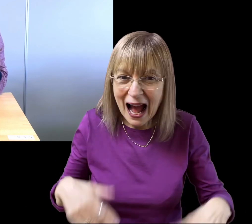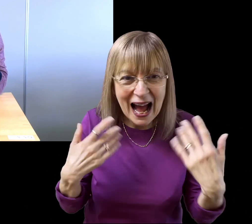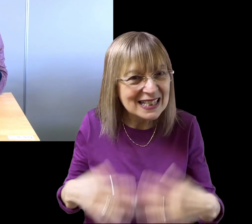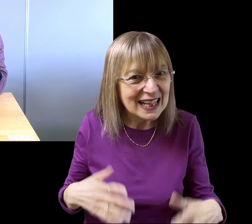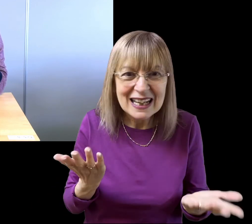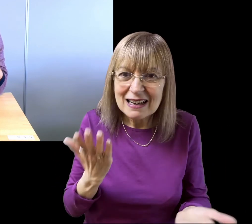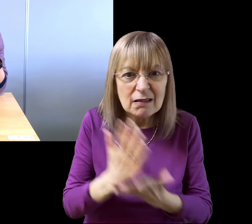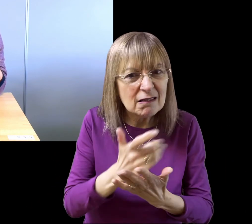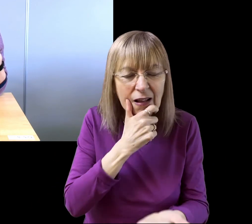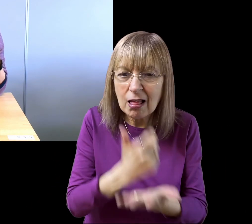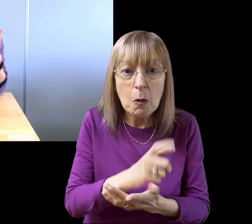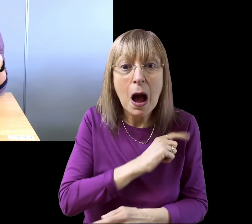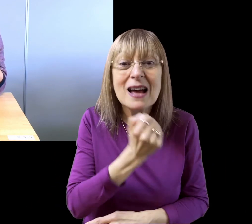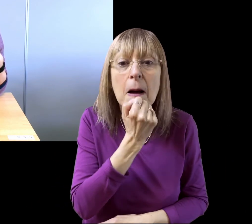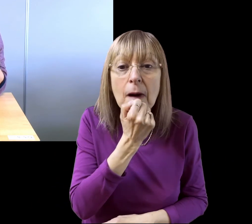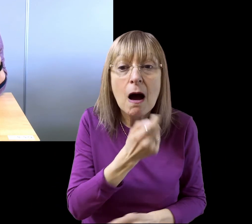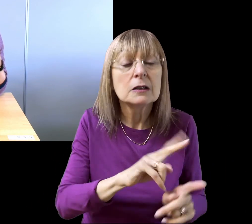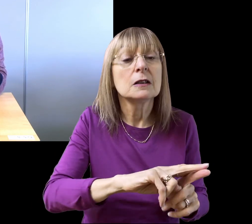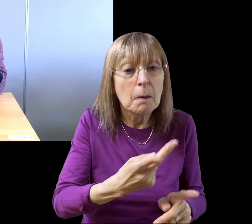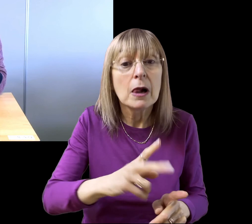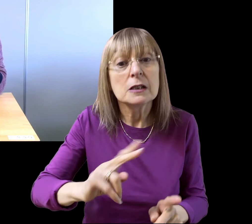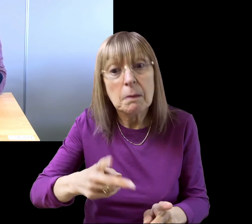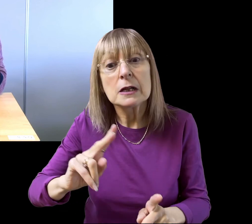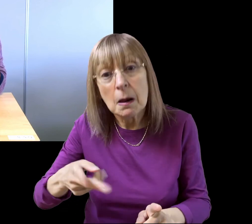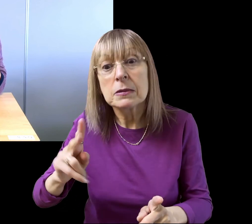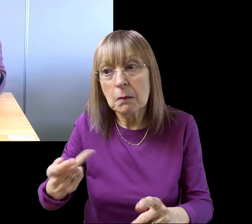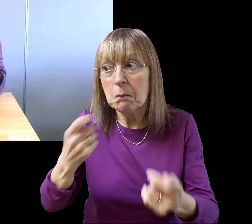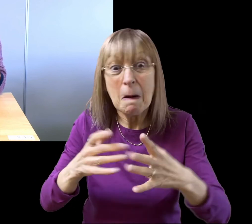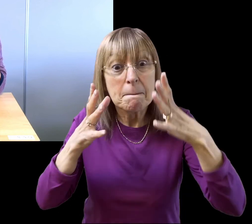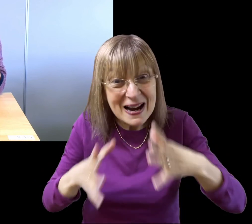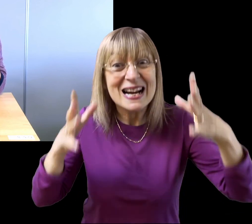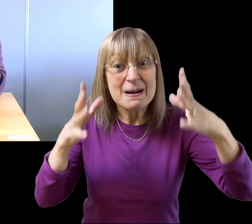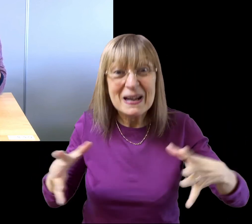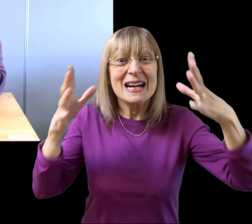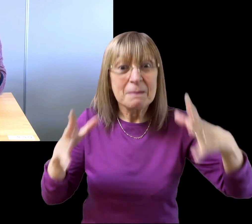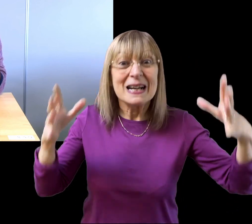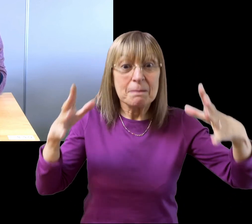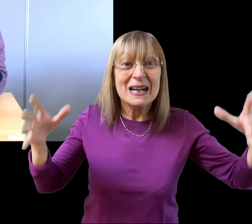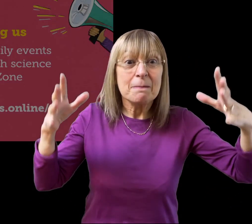incredible when numbers start doubling and doubling and doubling, just how big they can get.